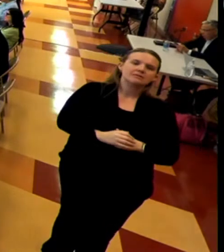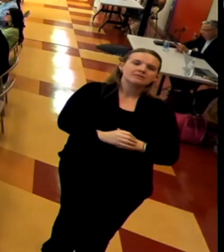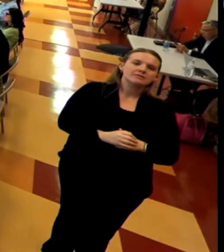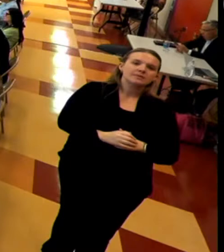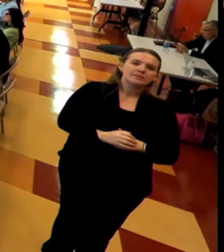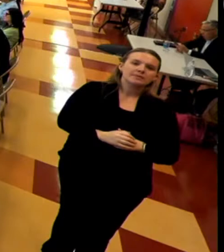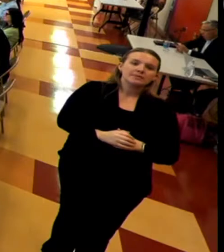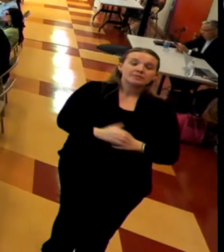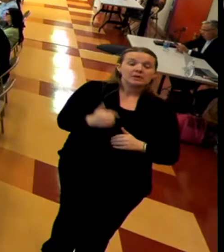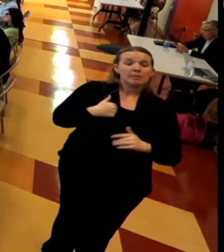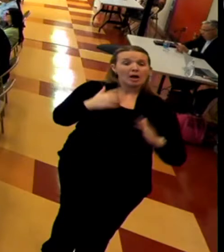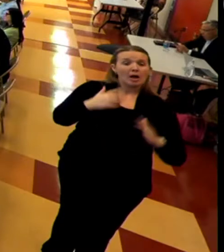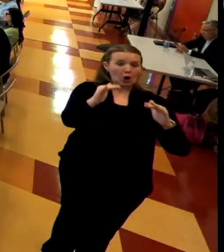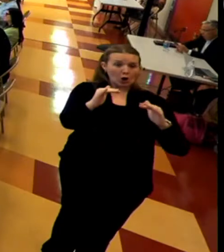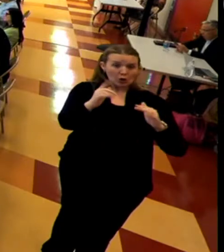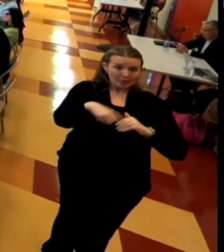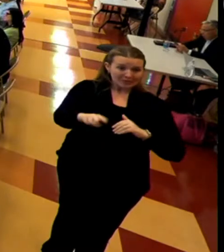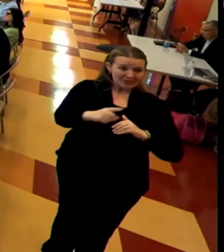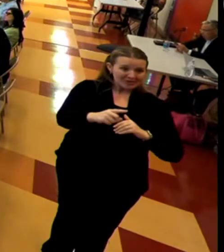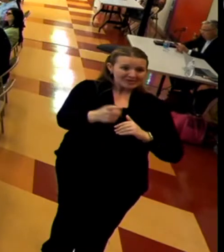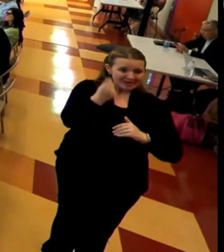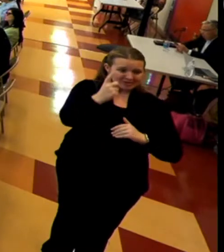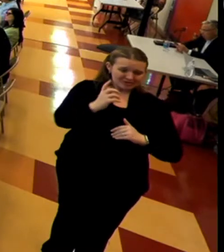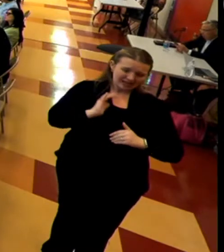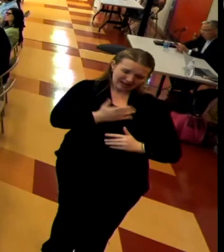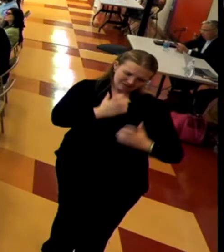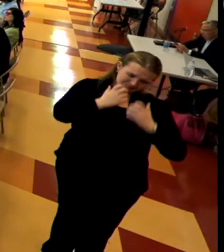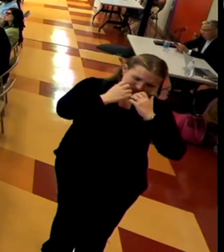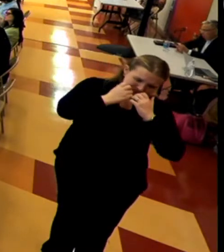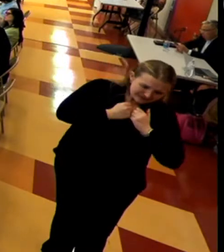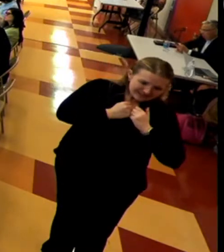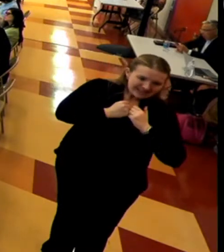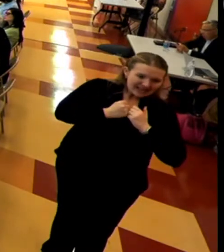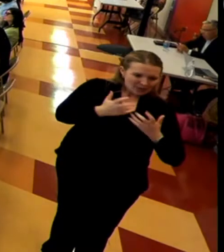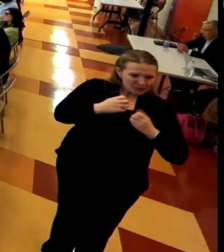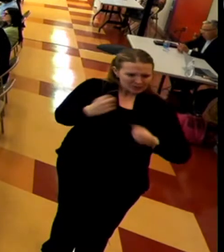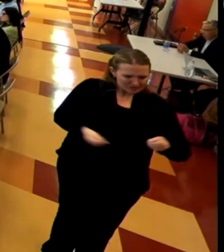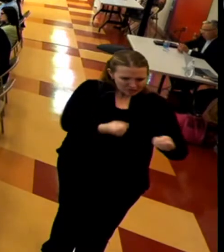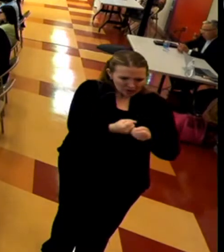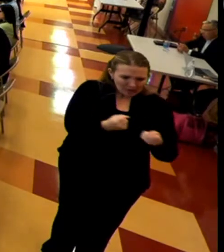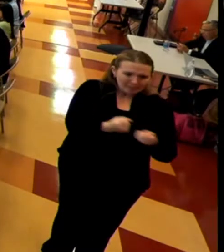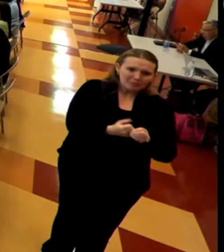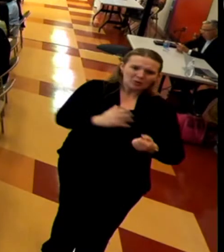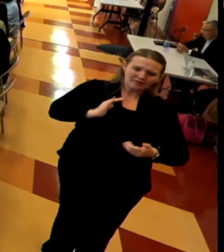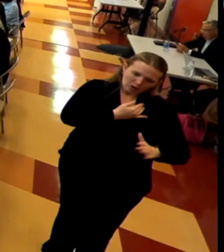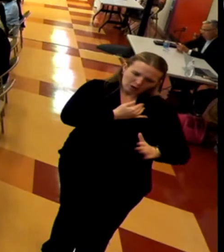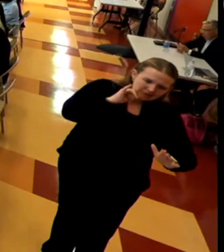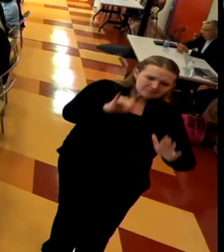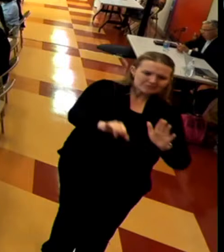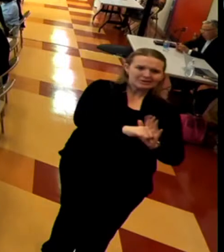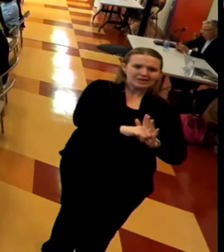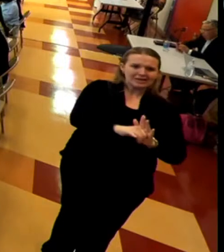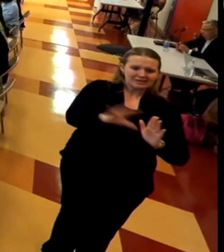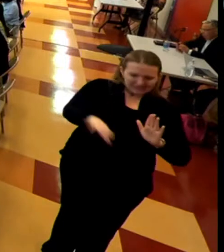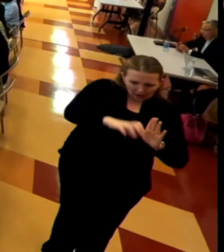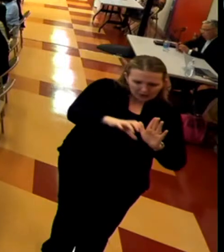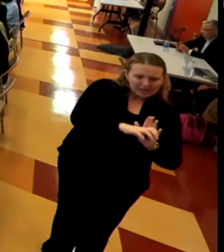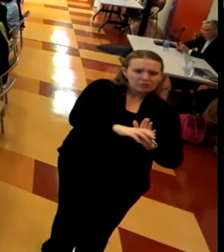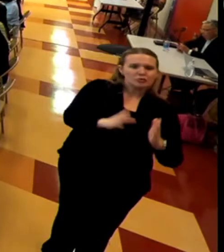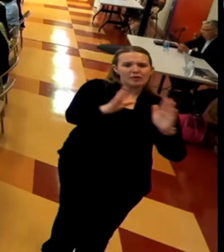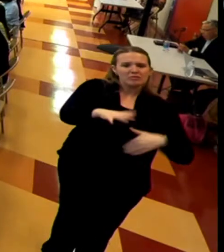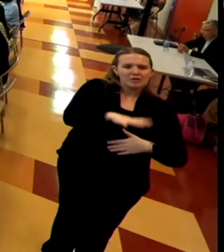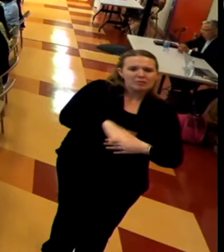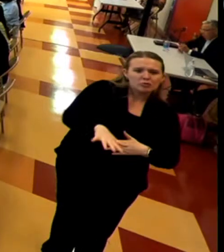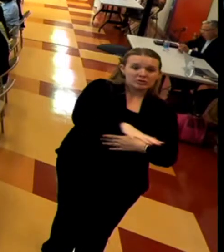being said, I do hope you see how much we all care and fight for our neighborhood, its identity, its makeup, and its character. Thank you for your time, and